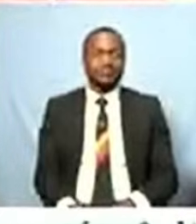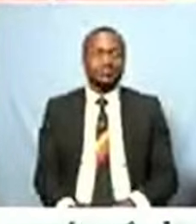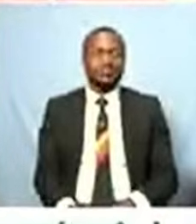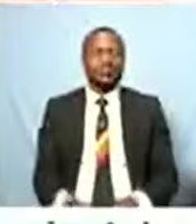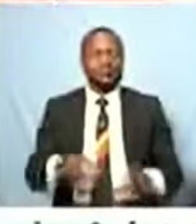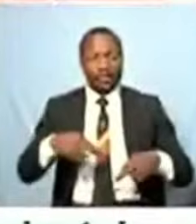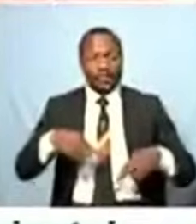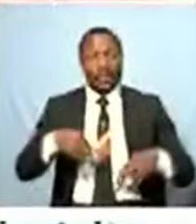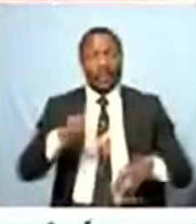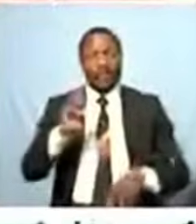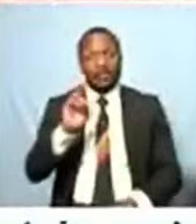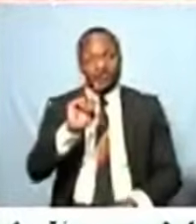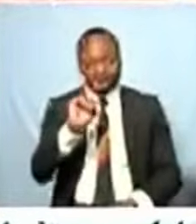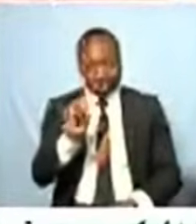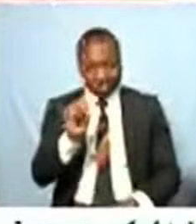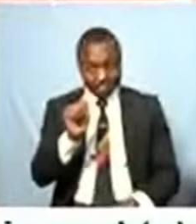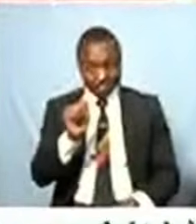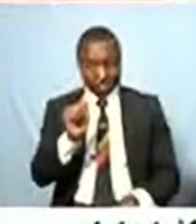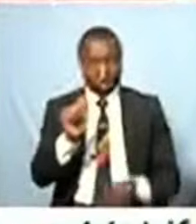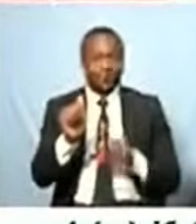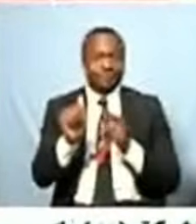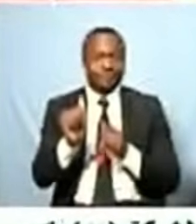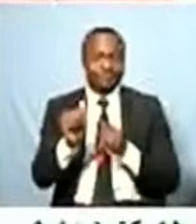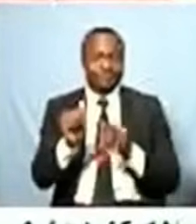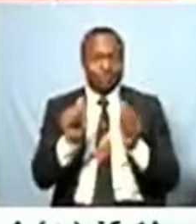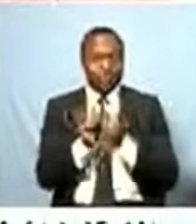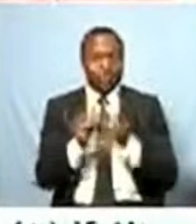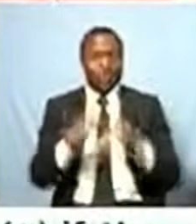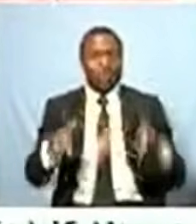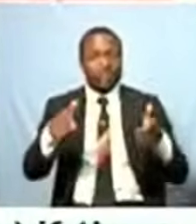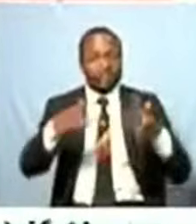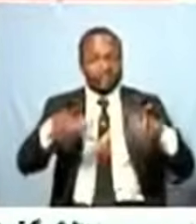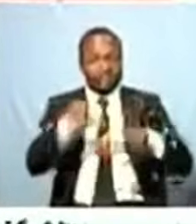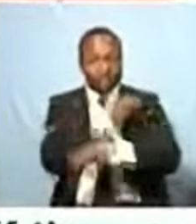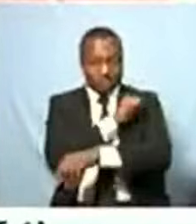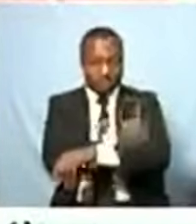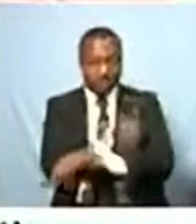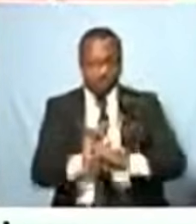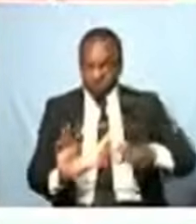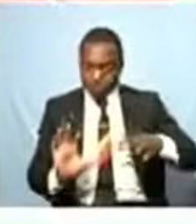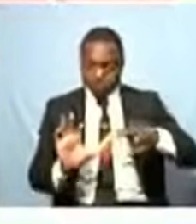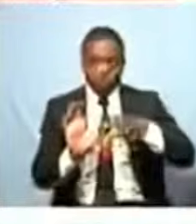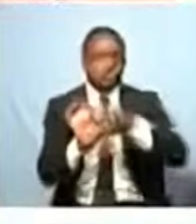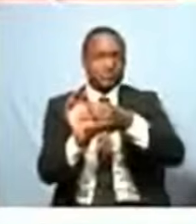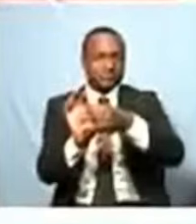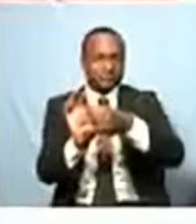The Road Development Agency, RDA, and the local authority will jointly